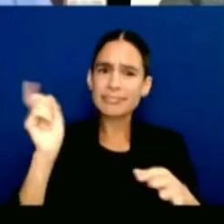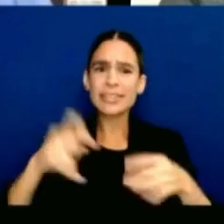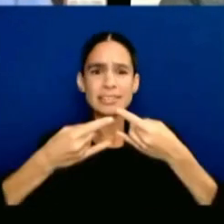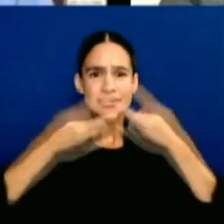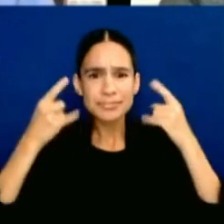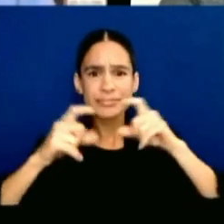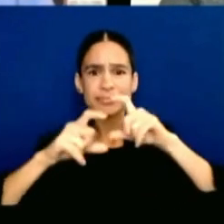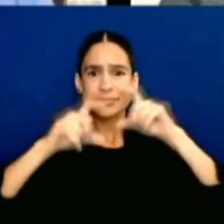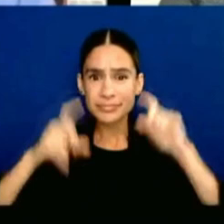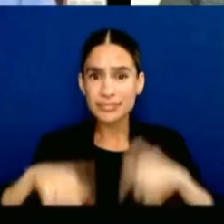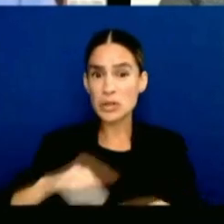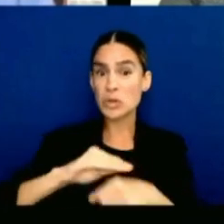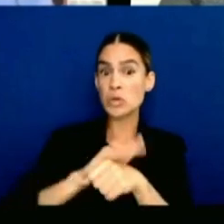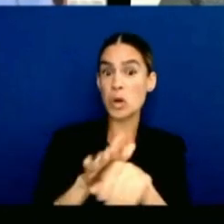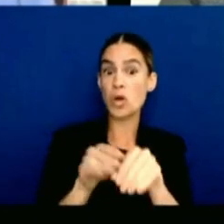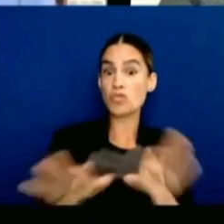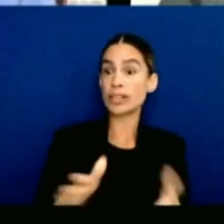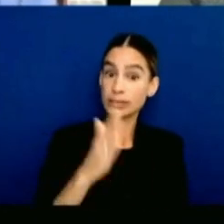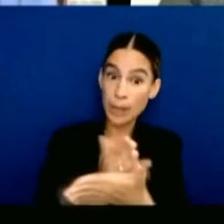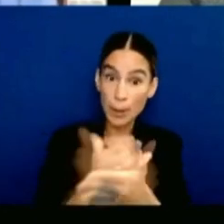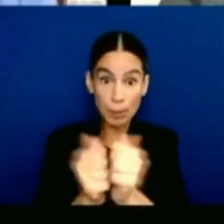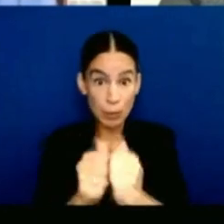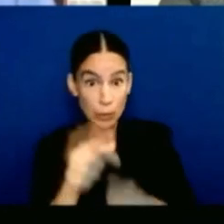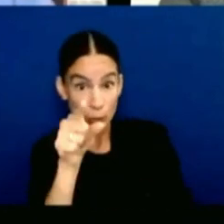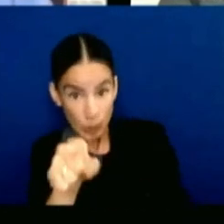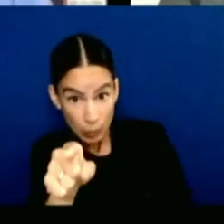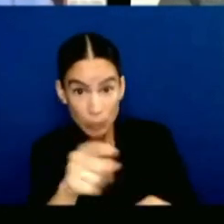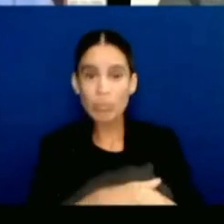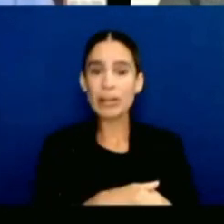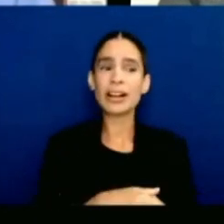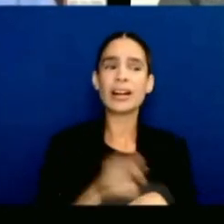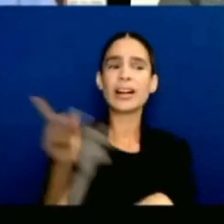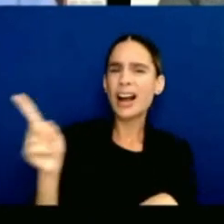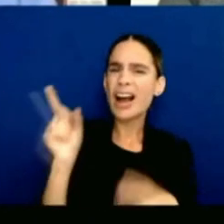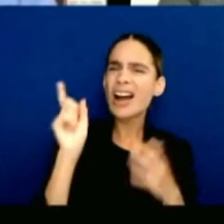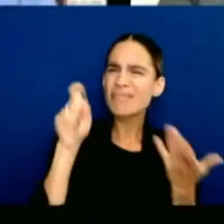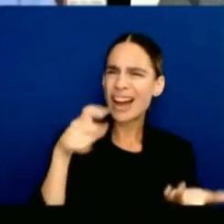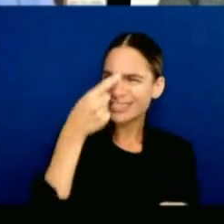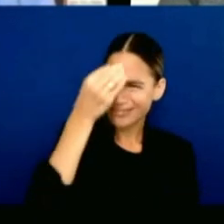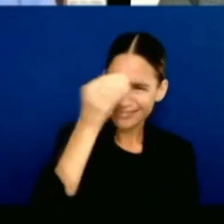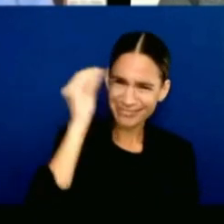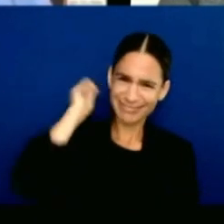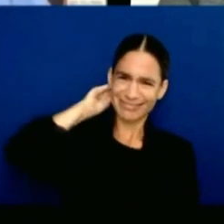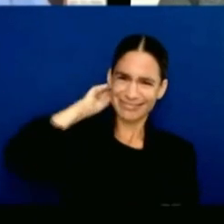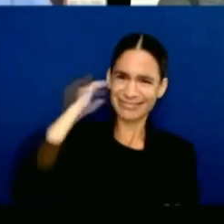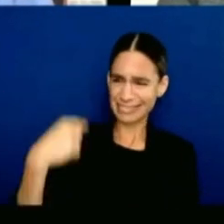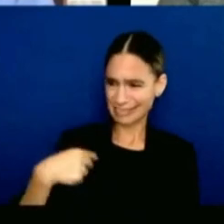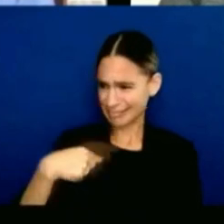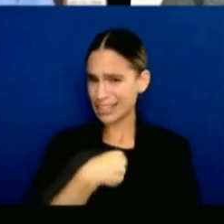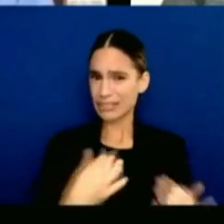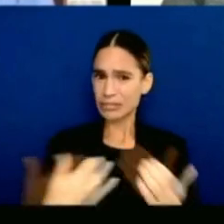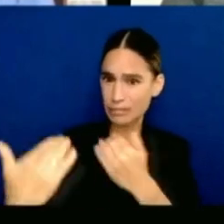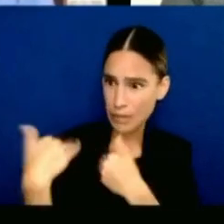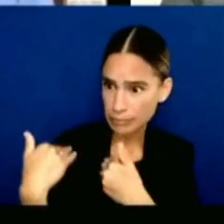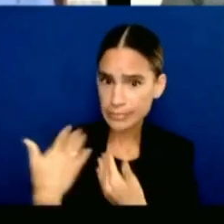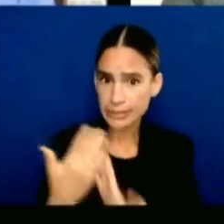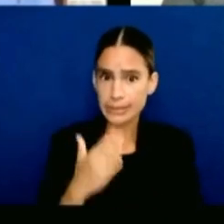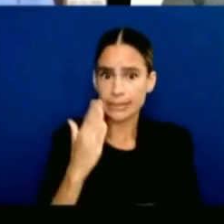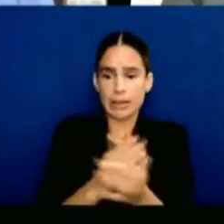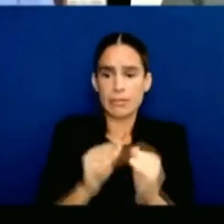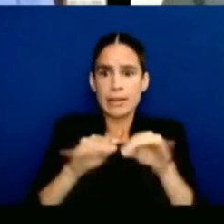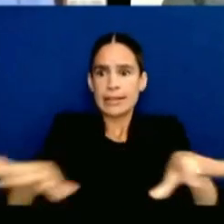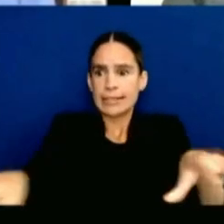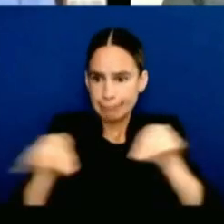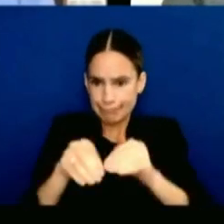up to us, each of us, to stop this pandemic. It's not some decision that's going to be made in the governor's mansion. It's about us deciding that this